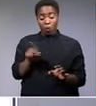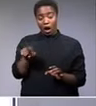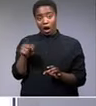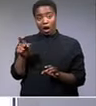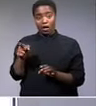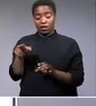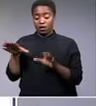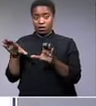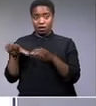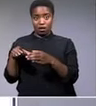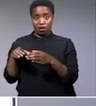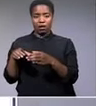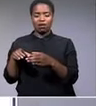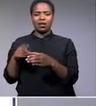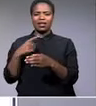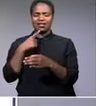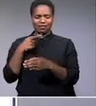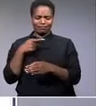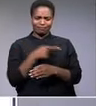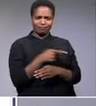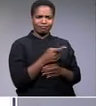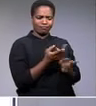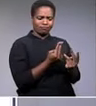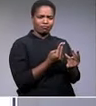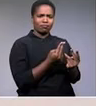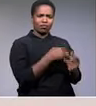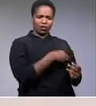President Emmerson Mnangagwa to take urgent action.